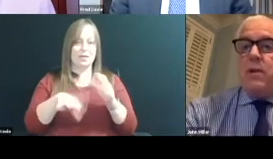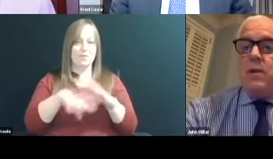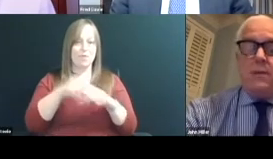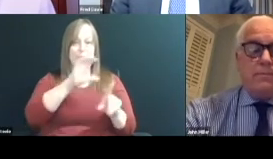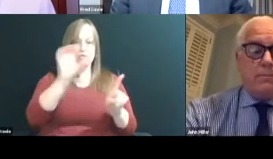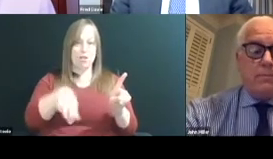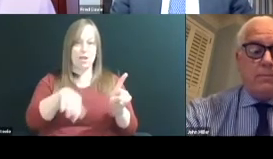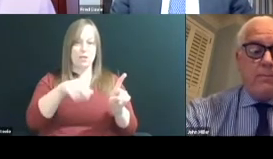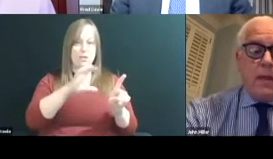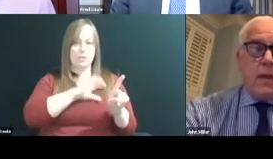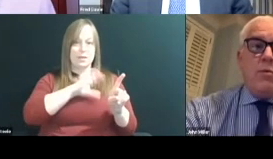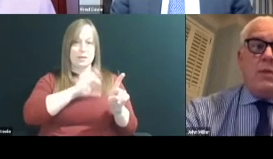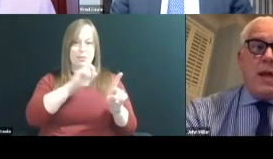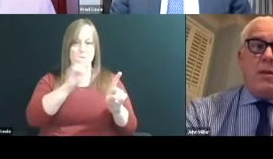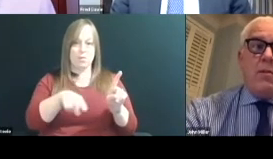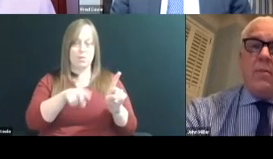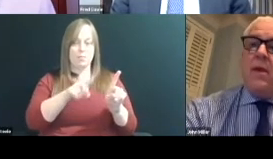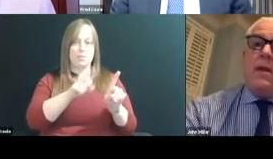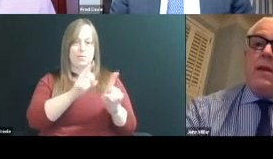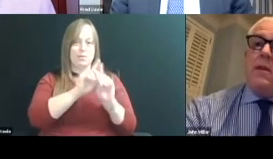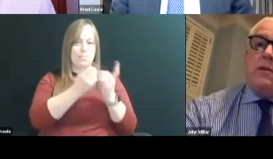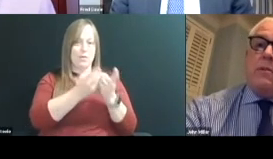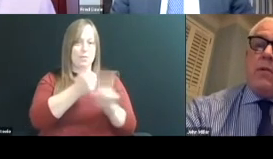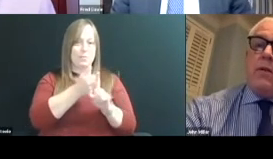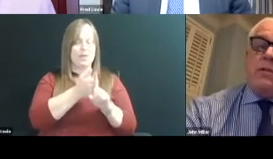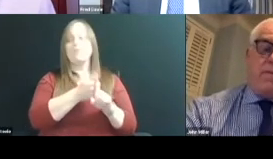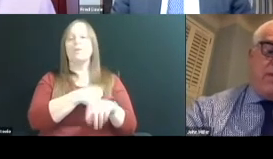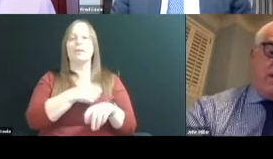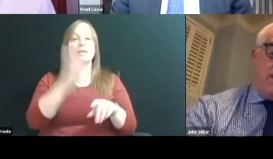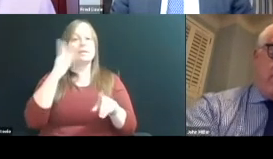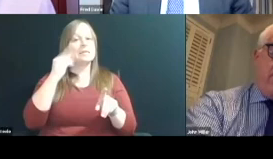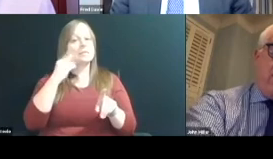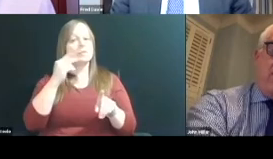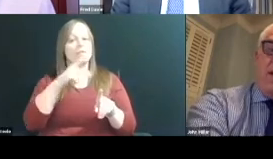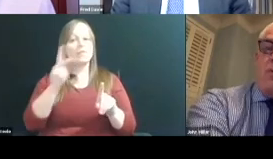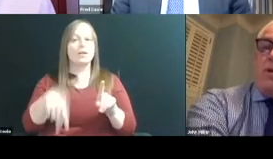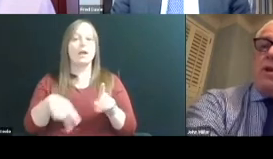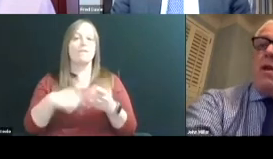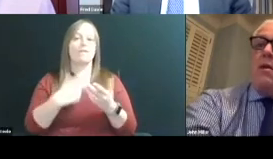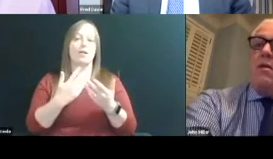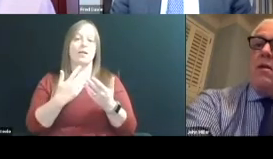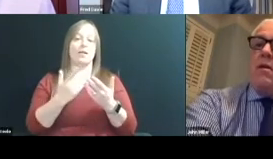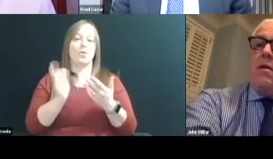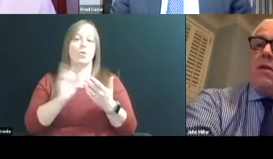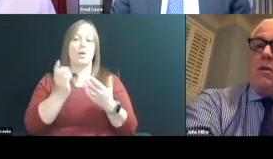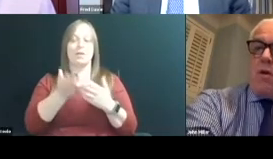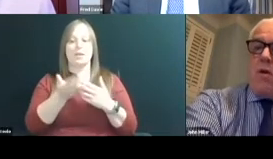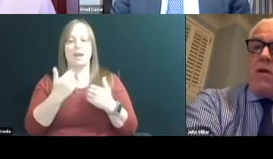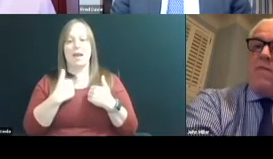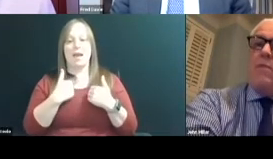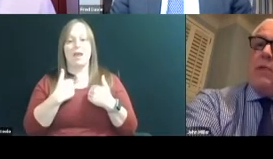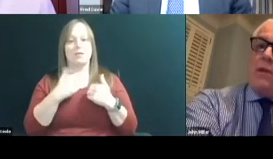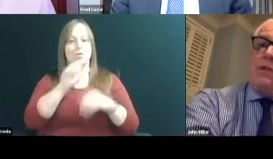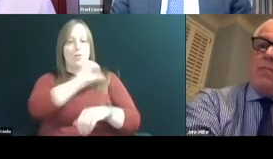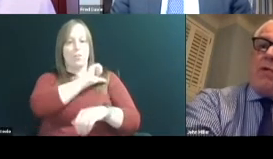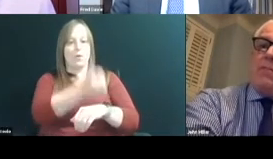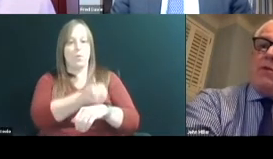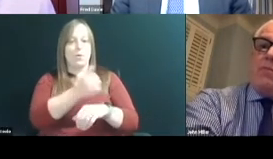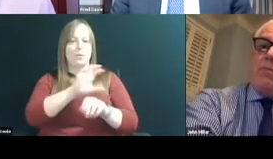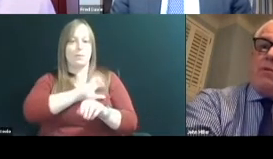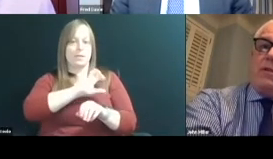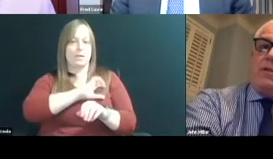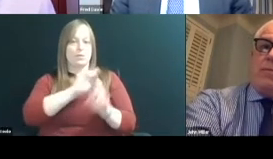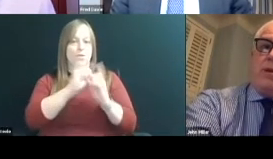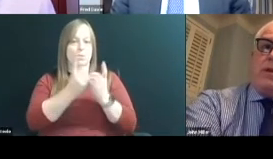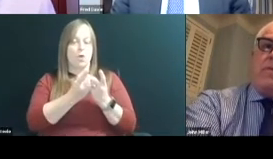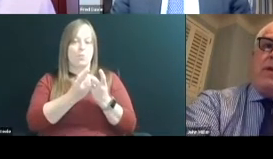Chicago police, he will tell you his experience in Philadelphia, where he had the authority of the police department